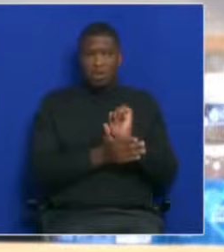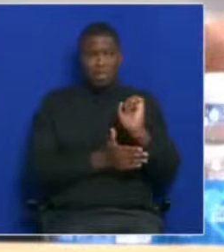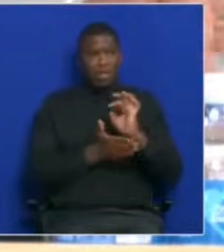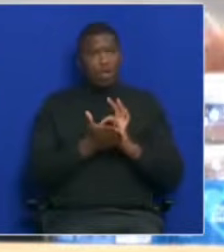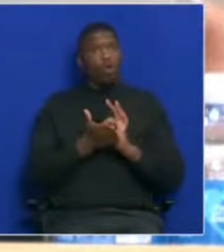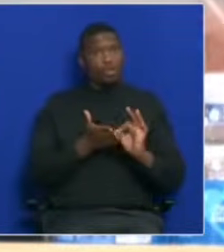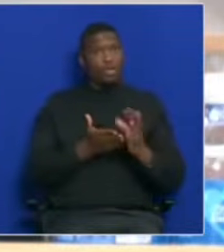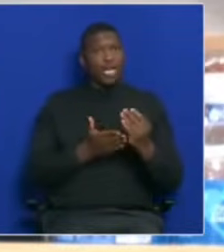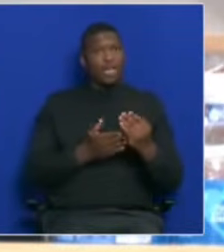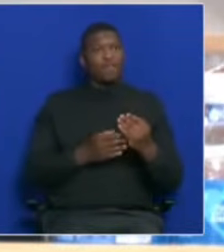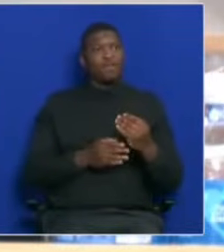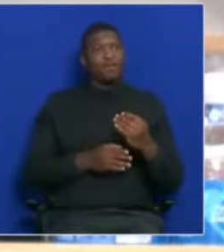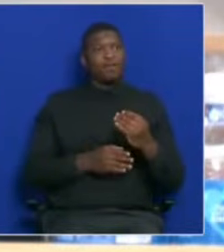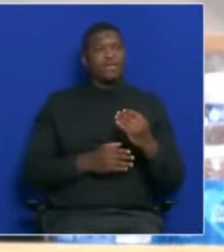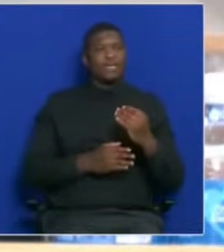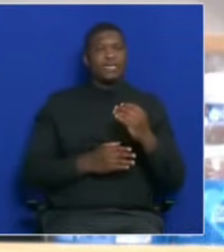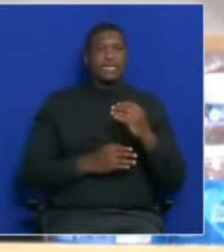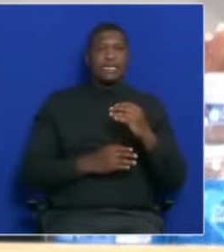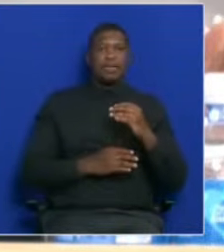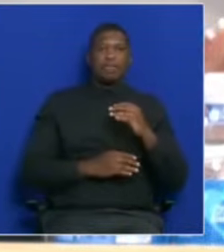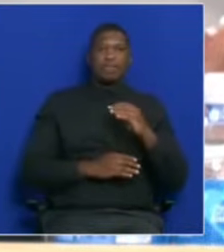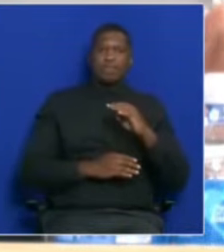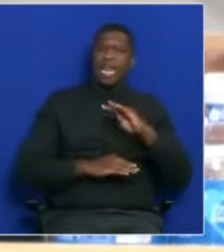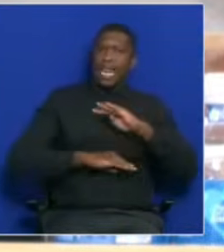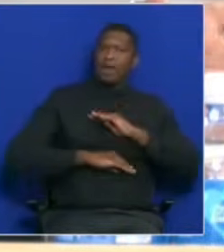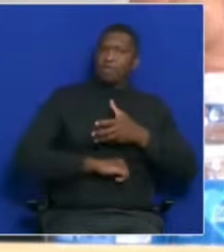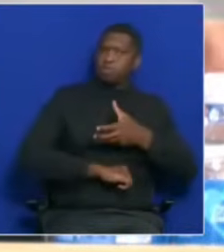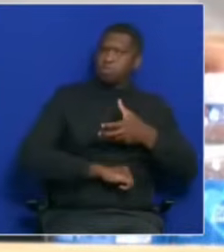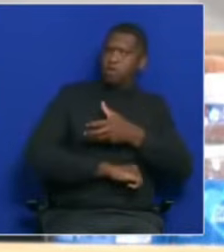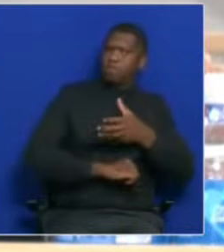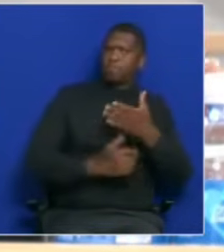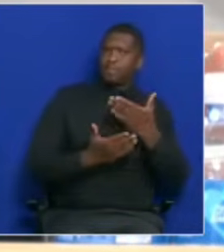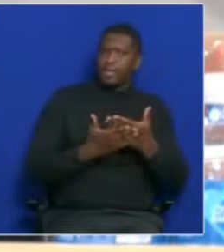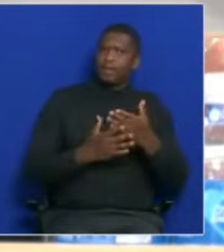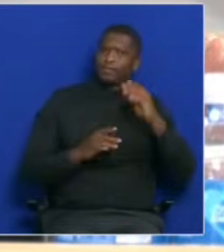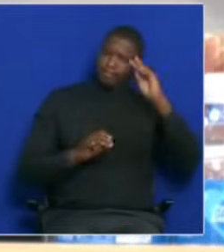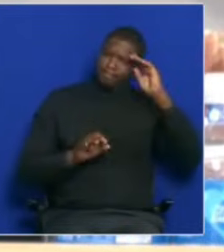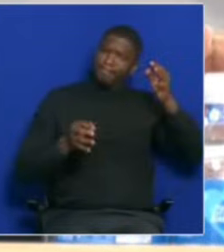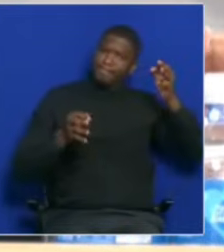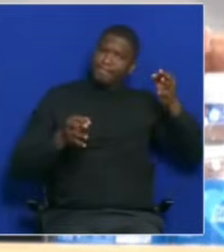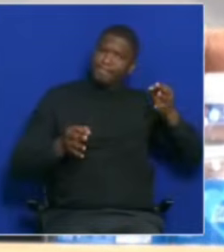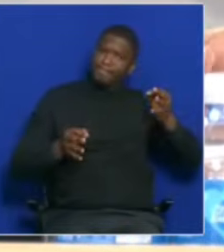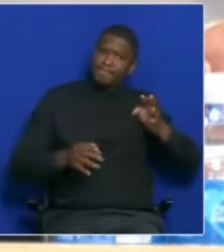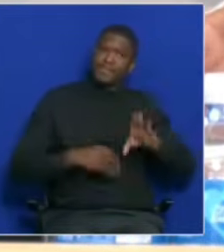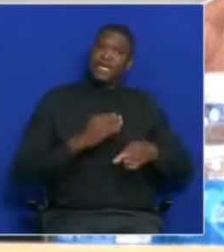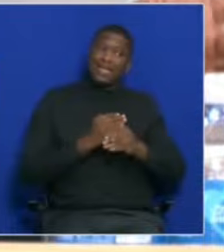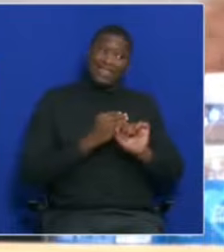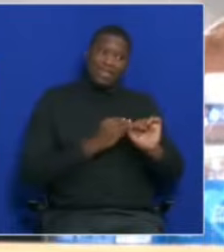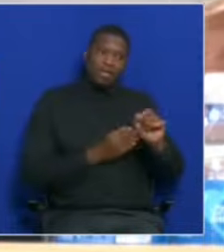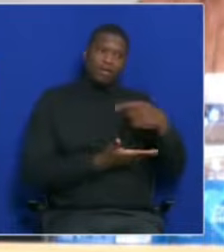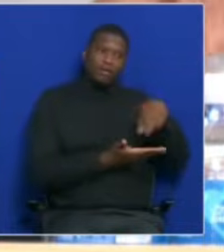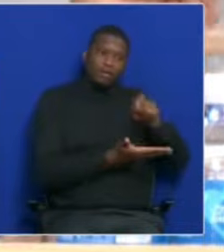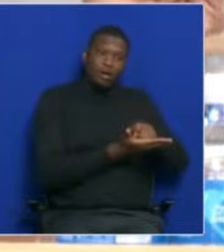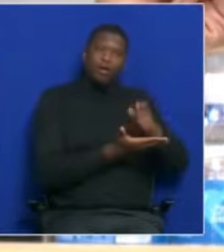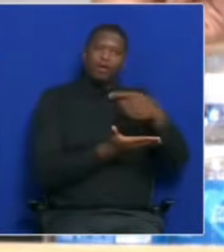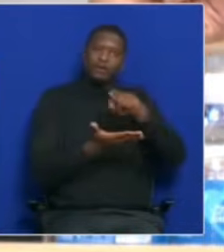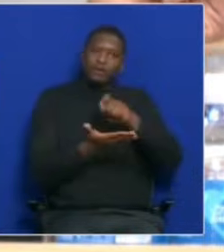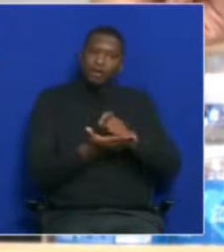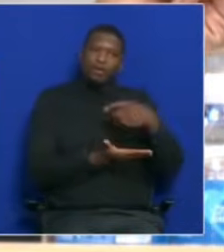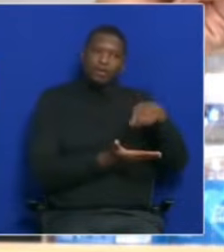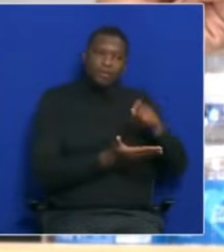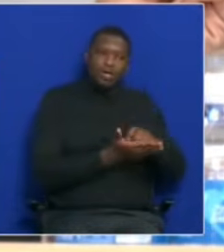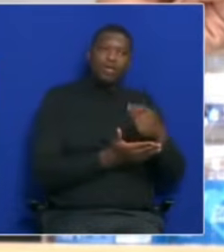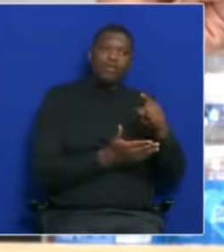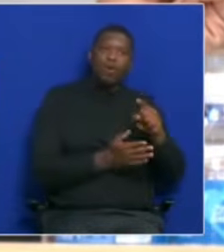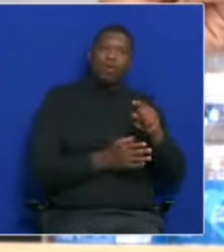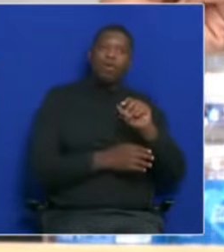make determinations about investigations, and they are the ones that sign off to the ID to say, yes,